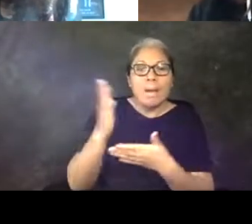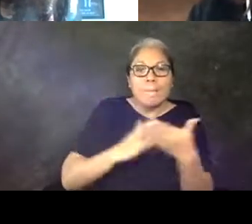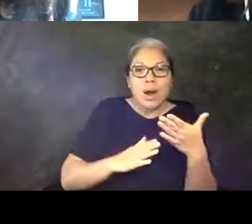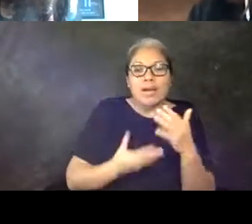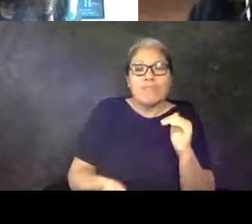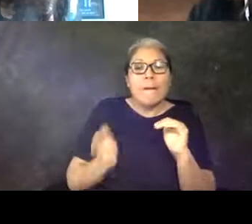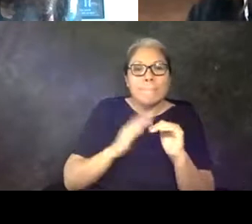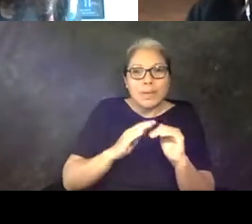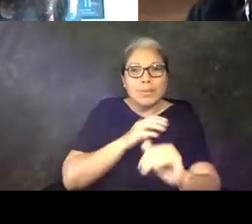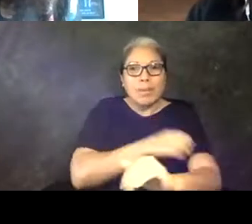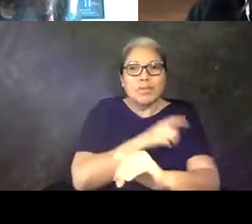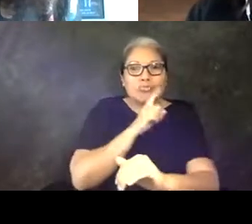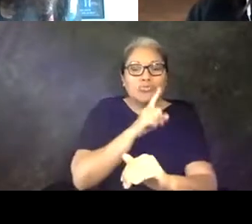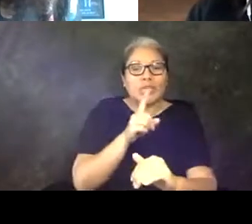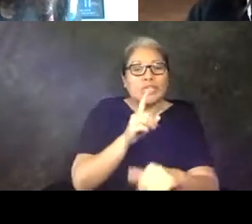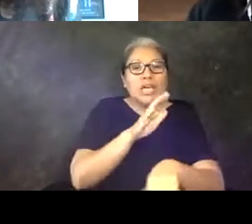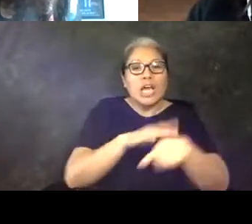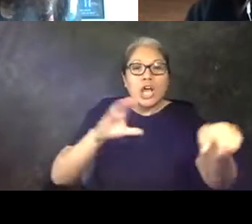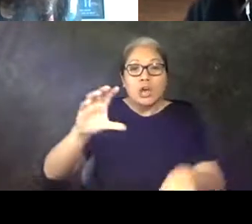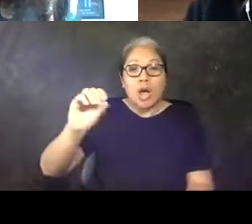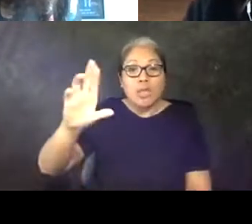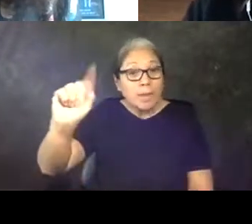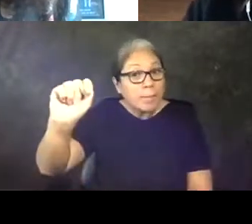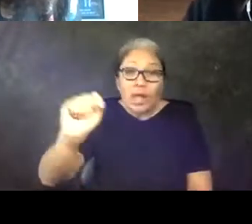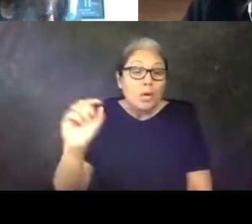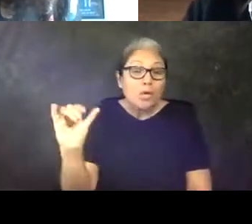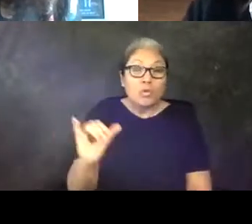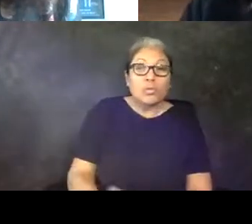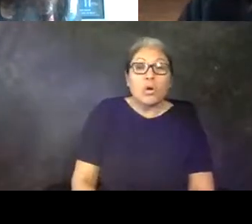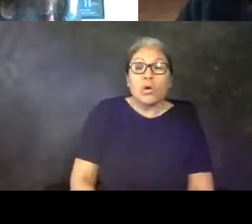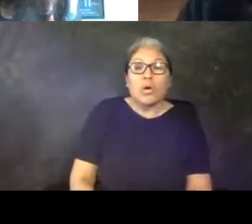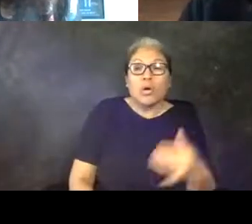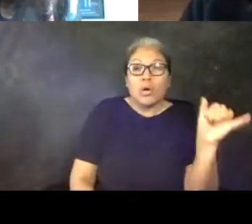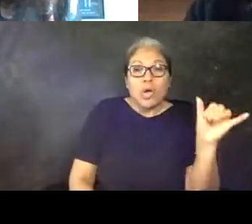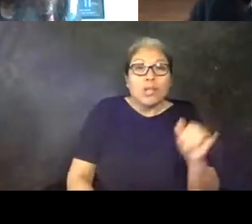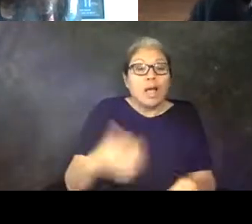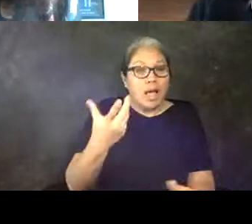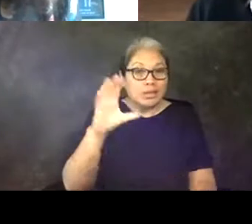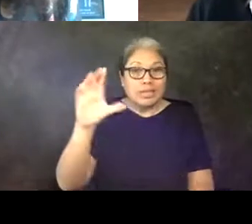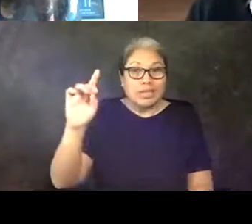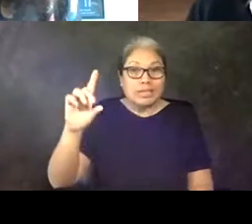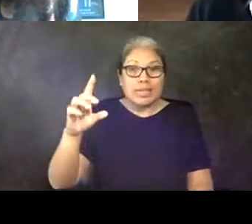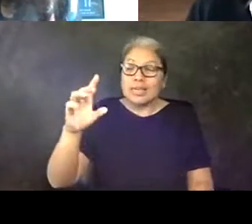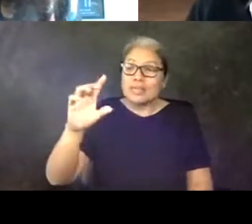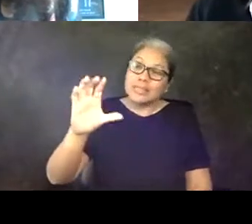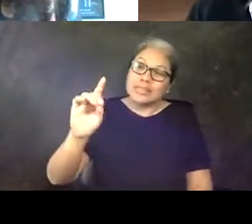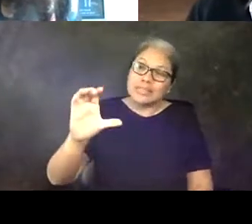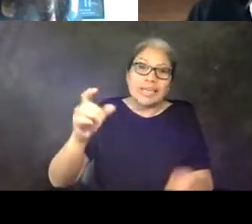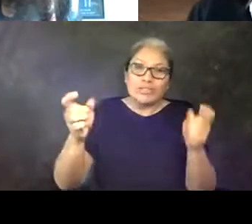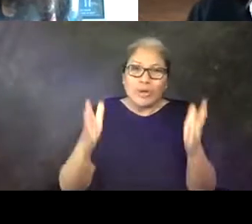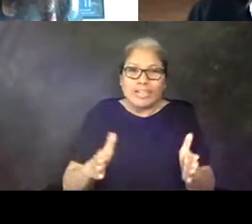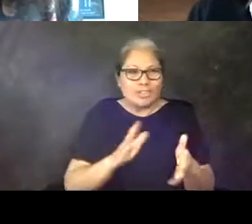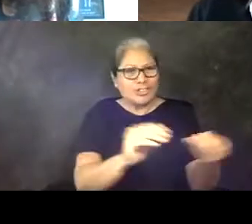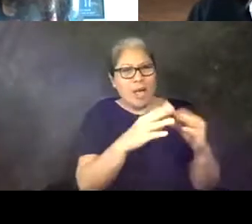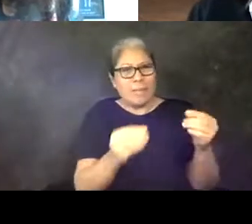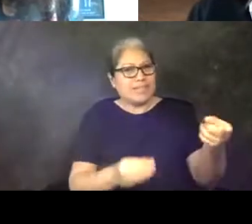power is really calling people out also. Like the Walensky issue or anything